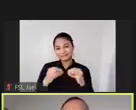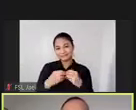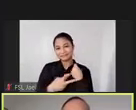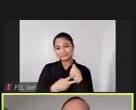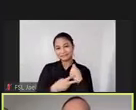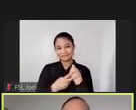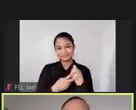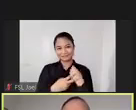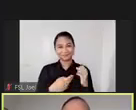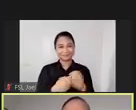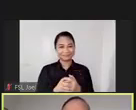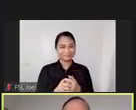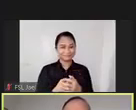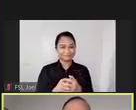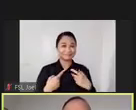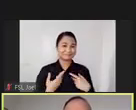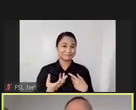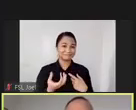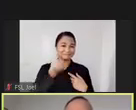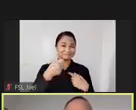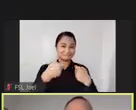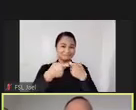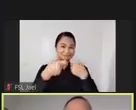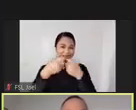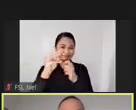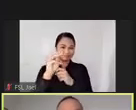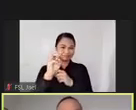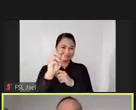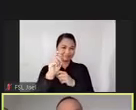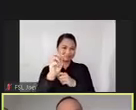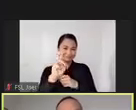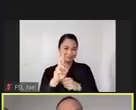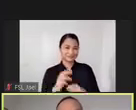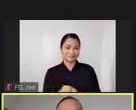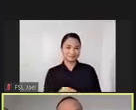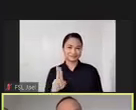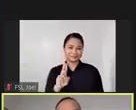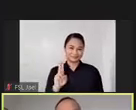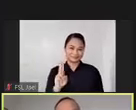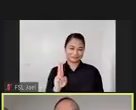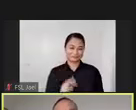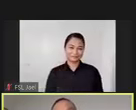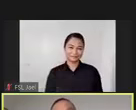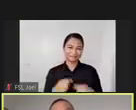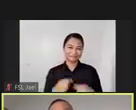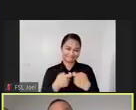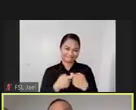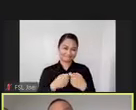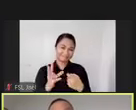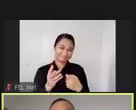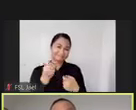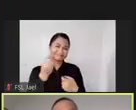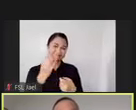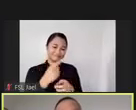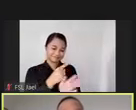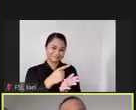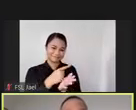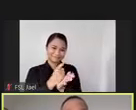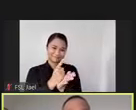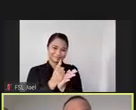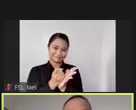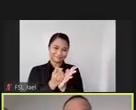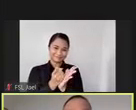consume. And in communities that are far away from the power grid, Meralco has already inaugurated or put